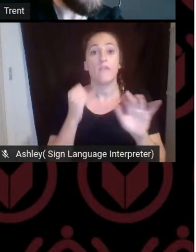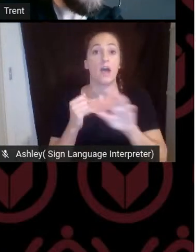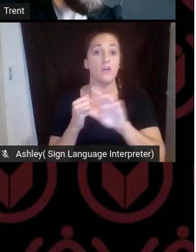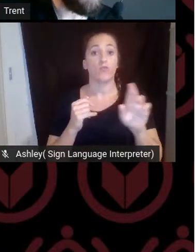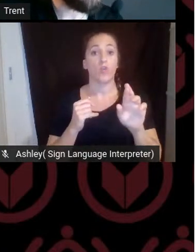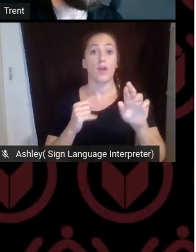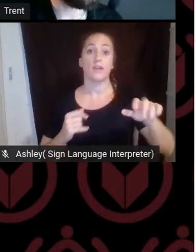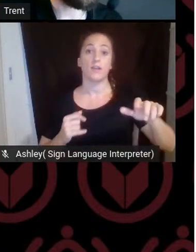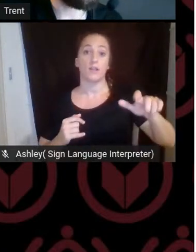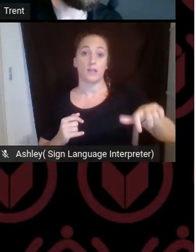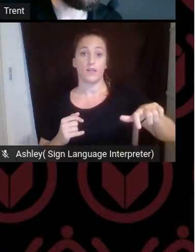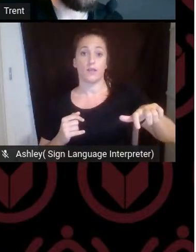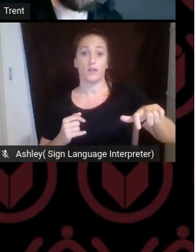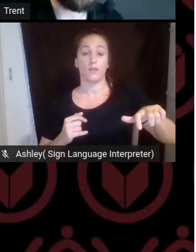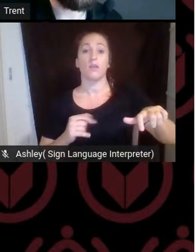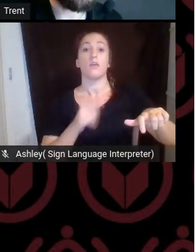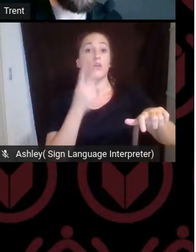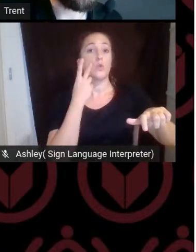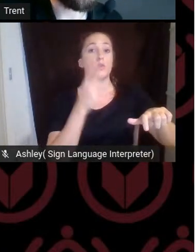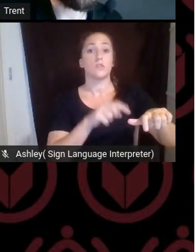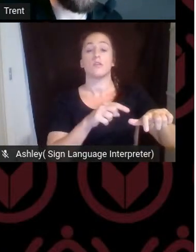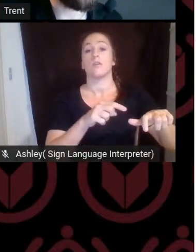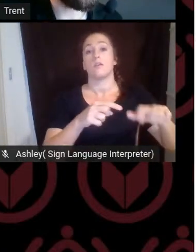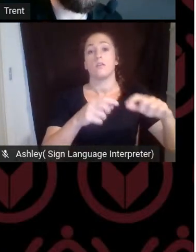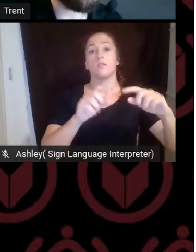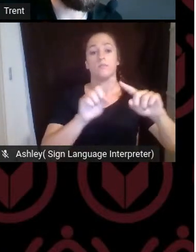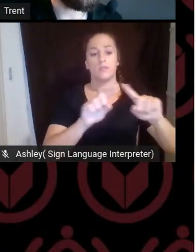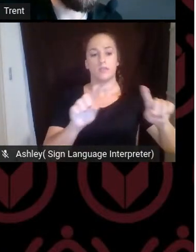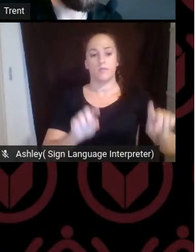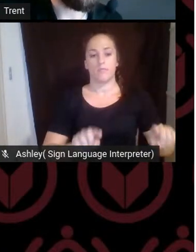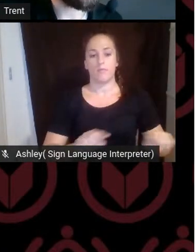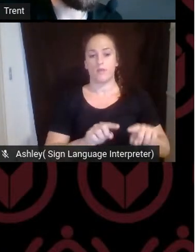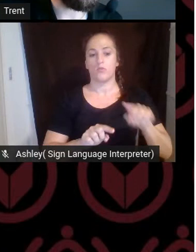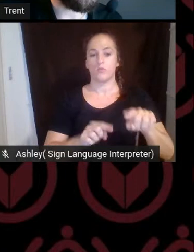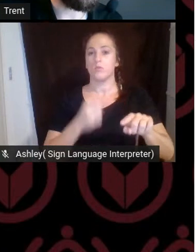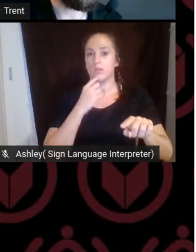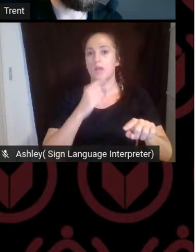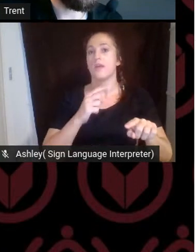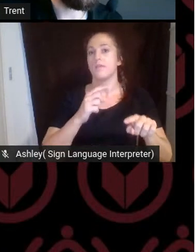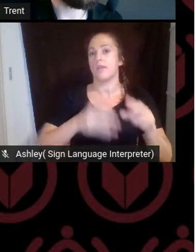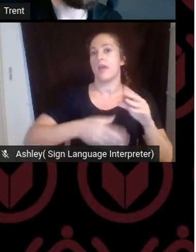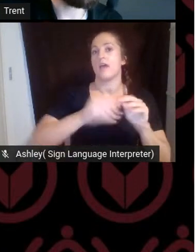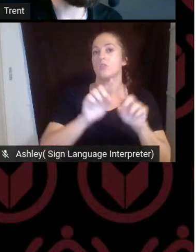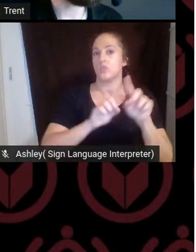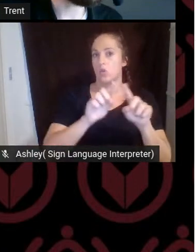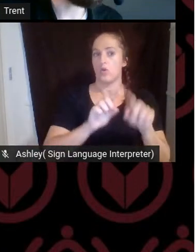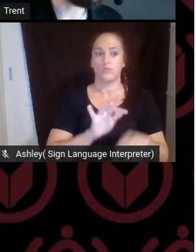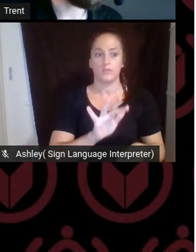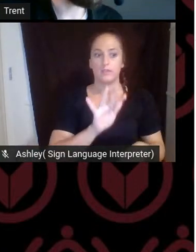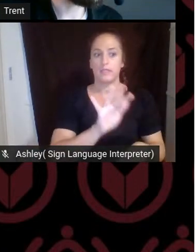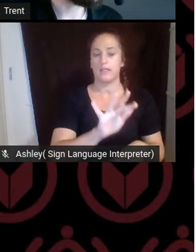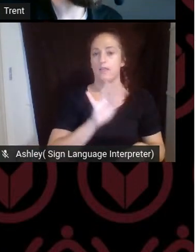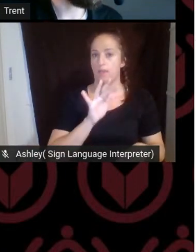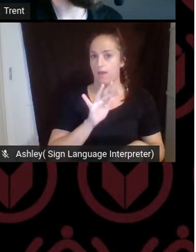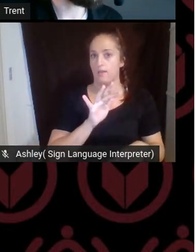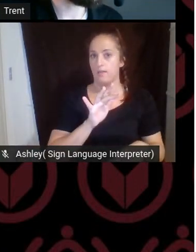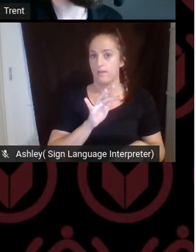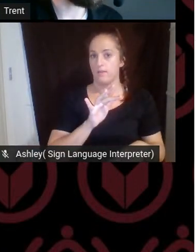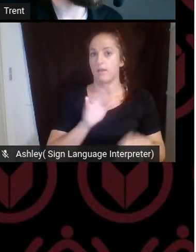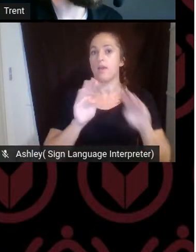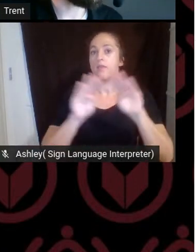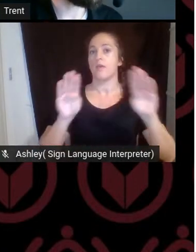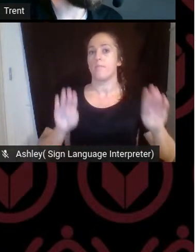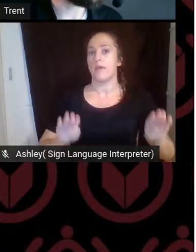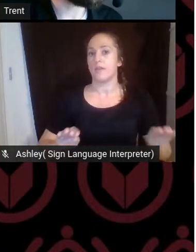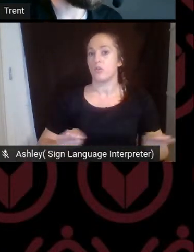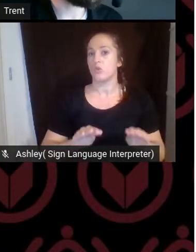click, it'll bring up this sub menu and it says add to starred. If I just click that, the menu will go away and then it'll